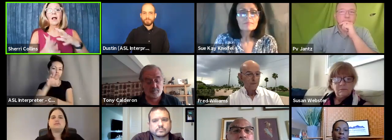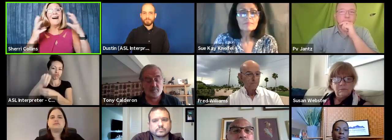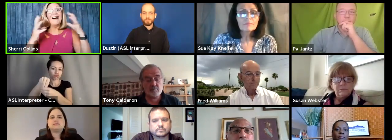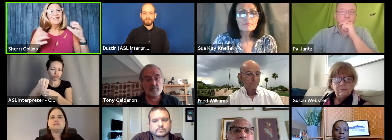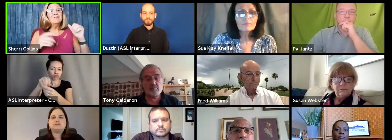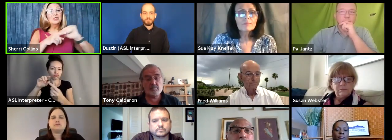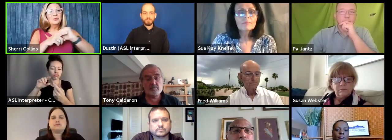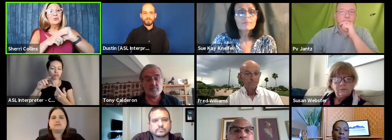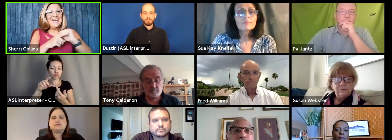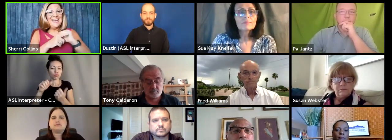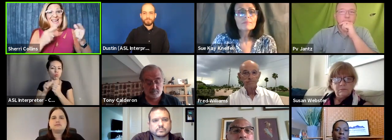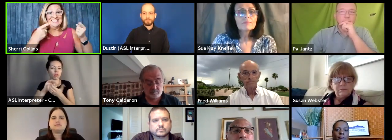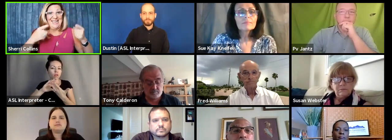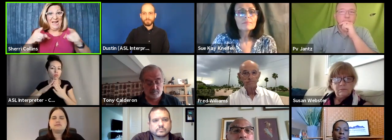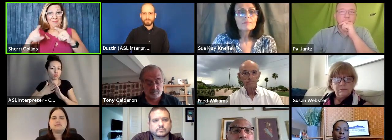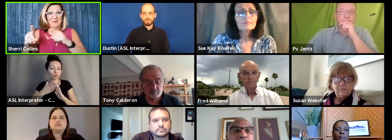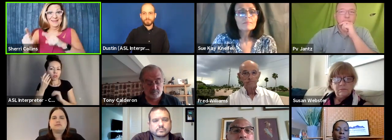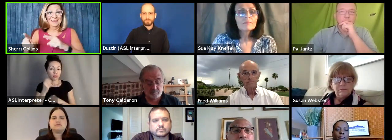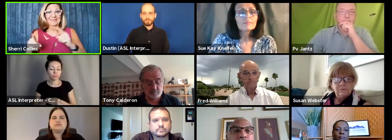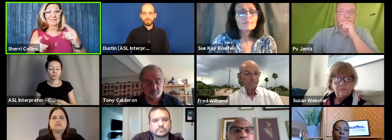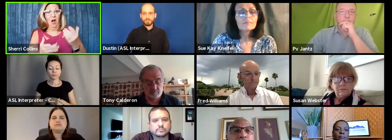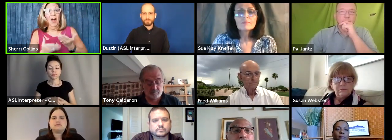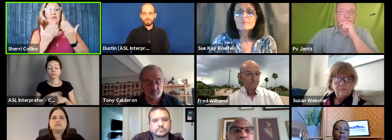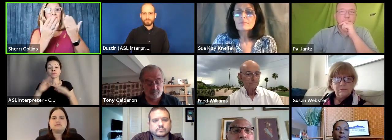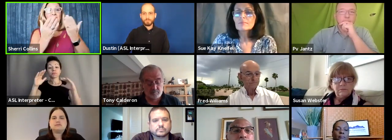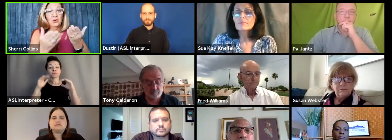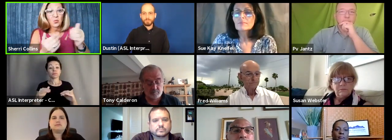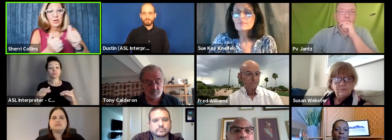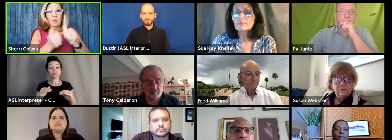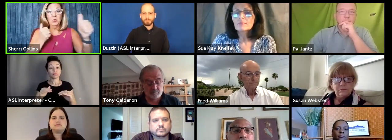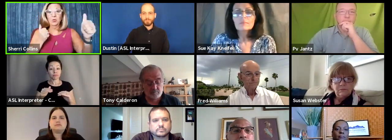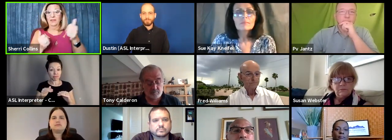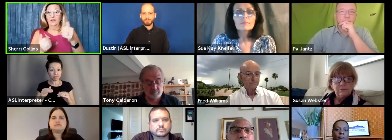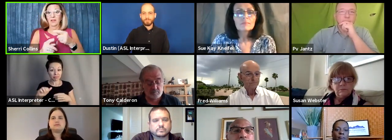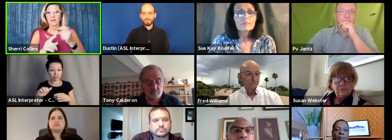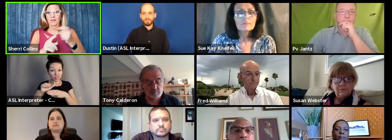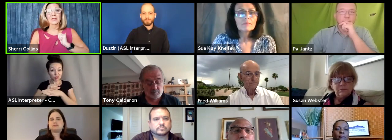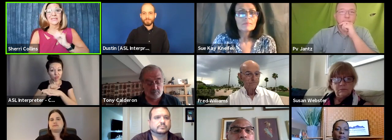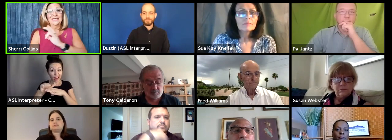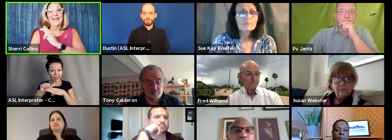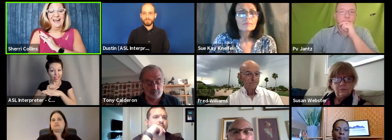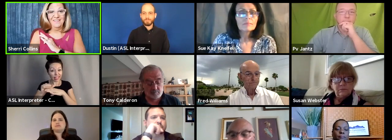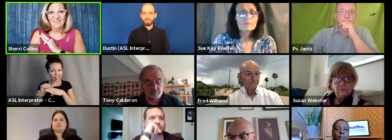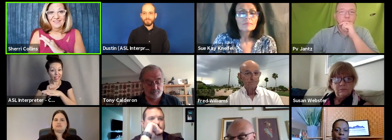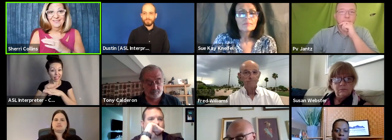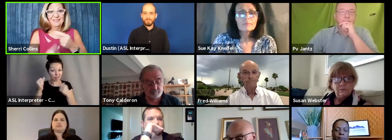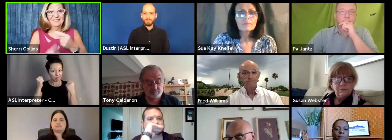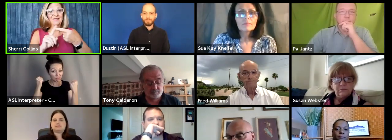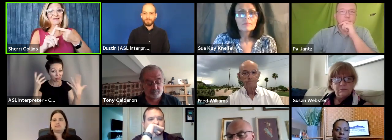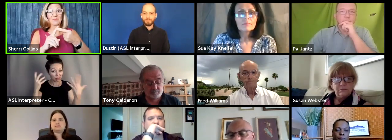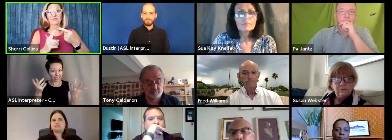A lot of training has happened, offered remotely from the staff.